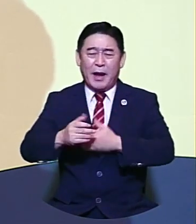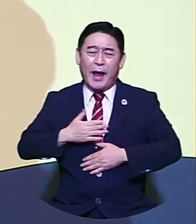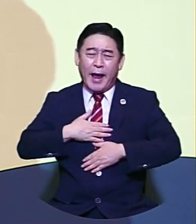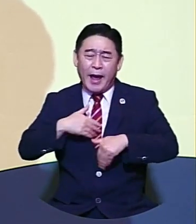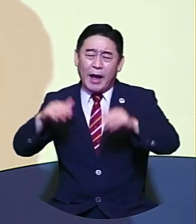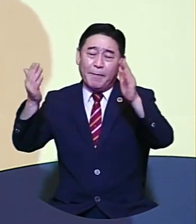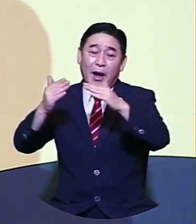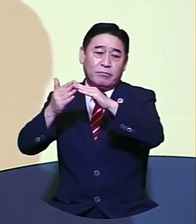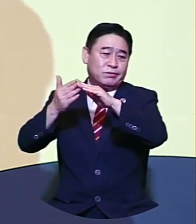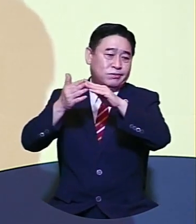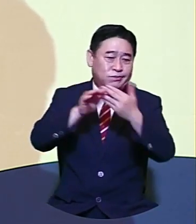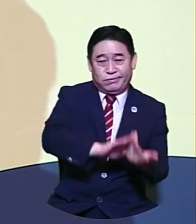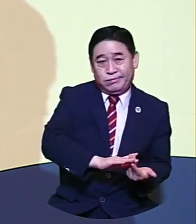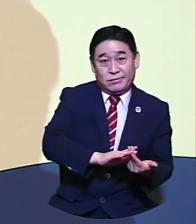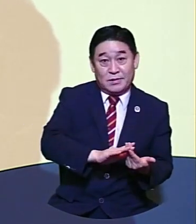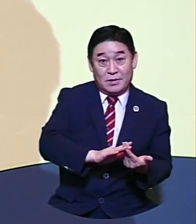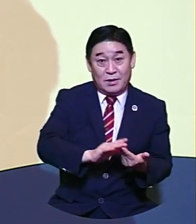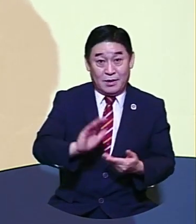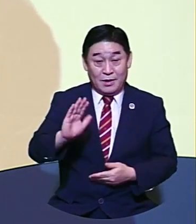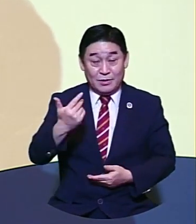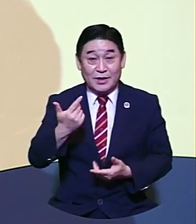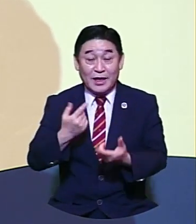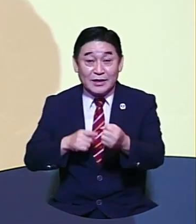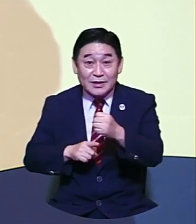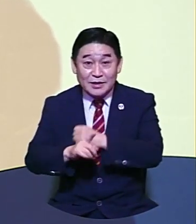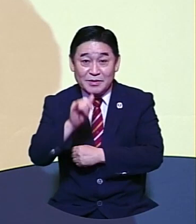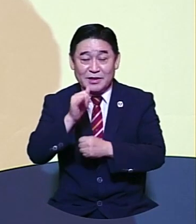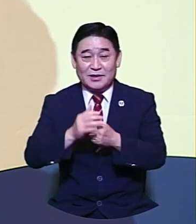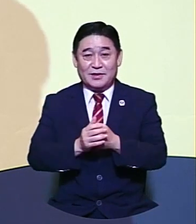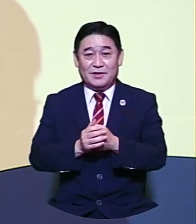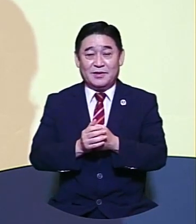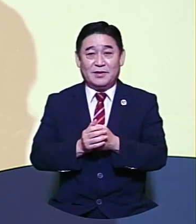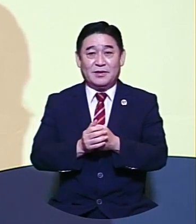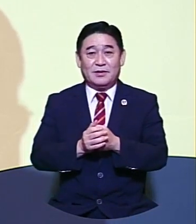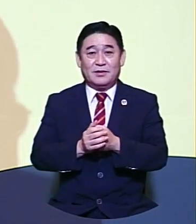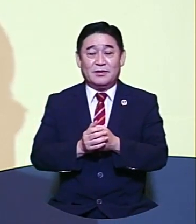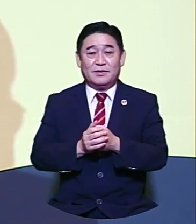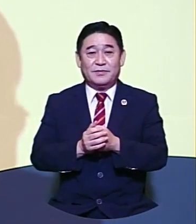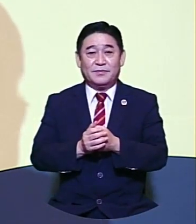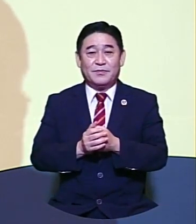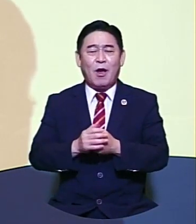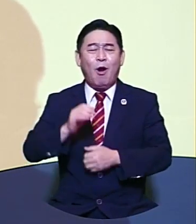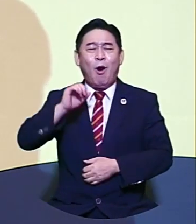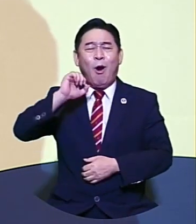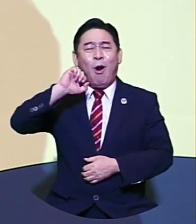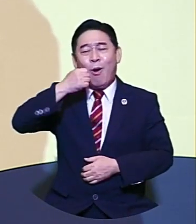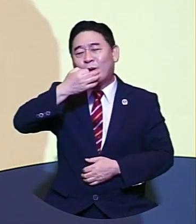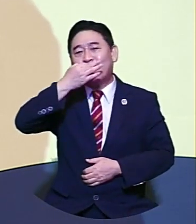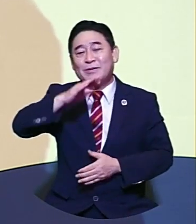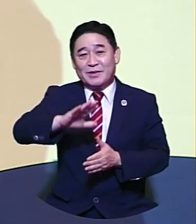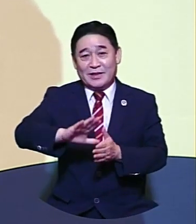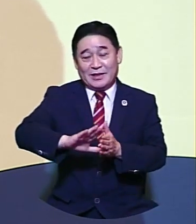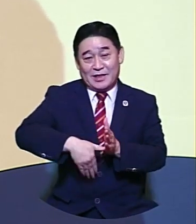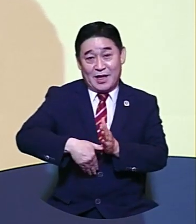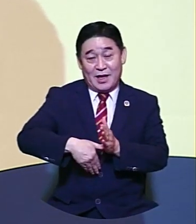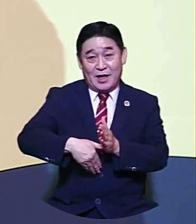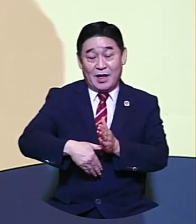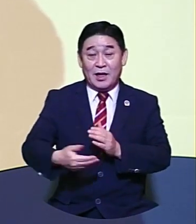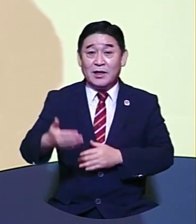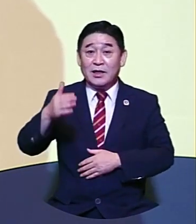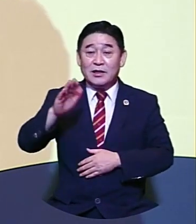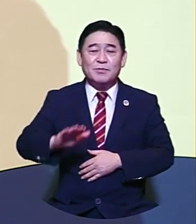on a windless day will go down at even the slightest wind. This is a difficult time